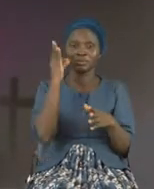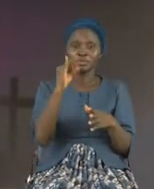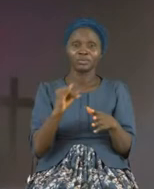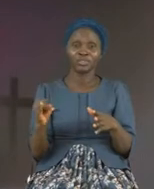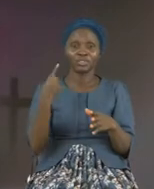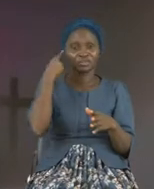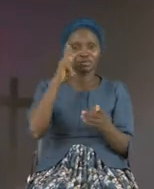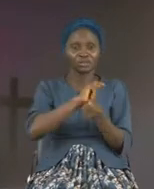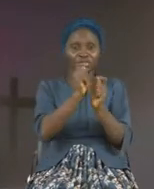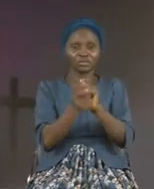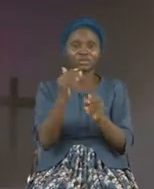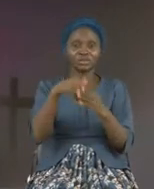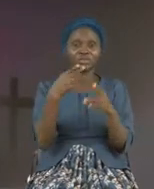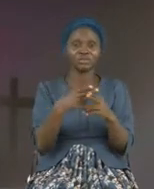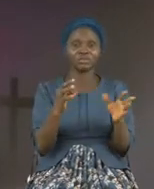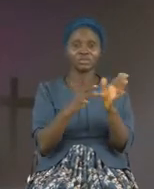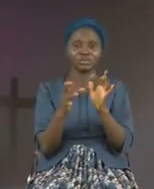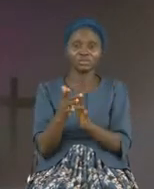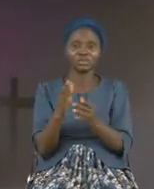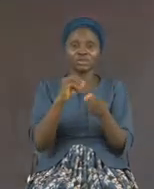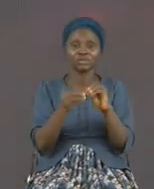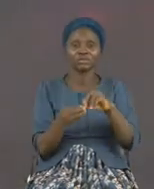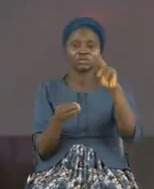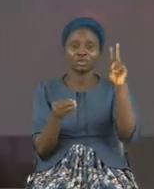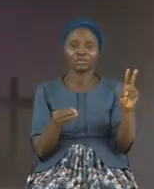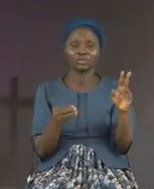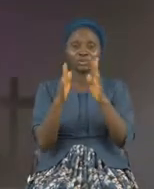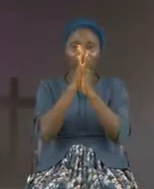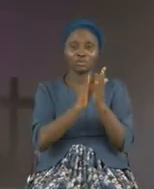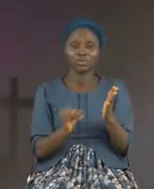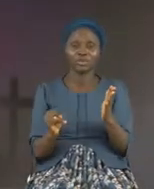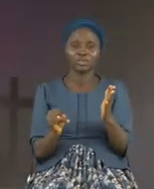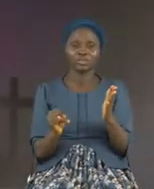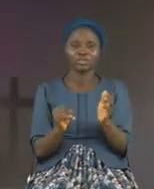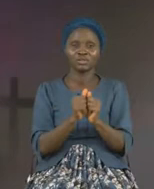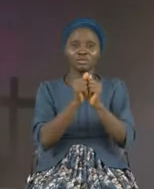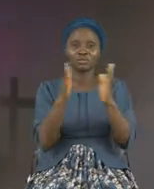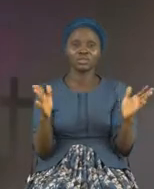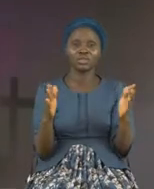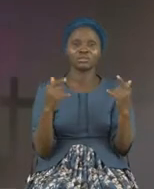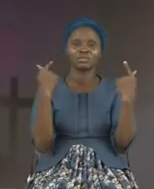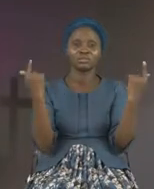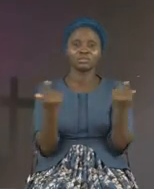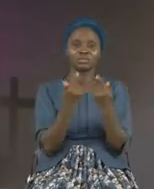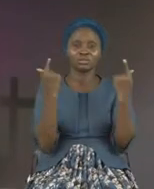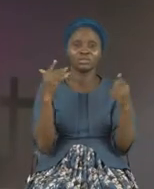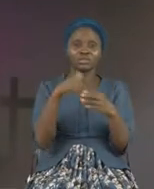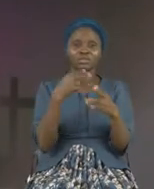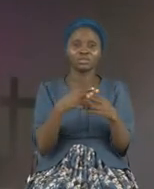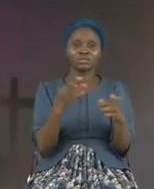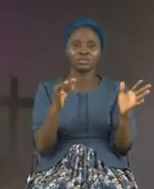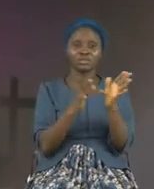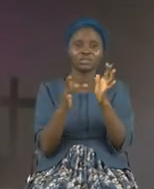Jesus. Number two, praying without transgression in the name